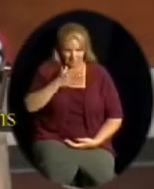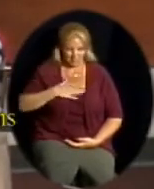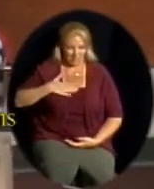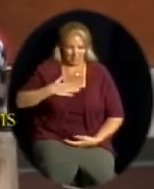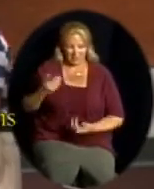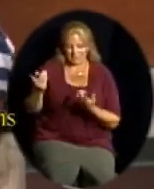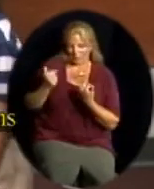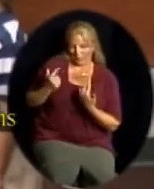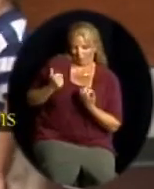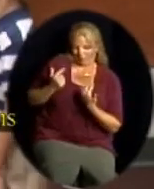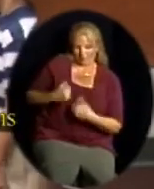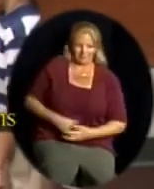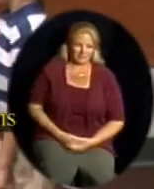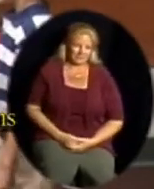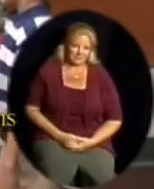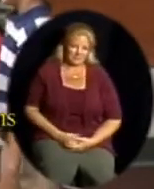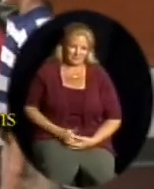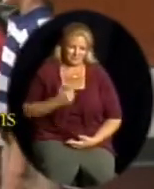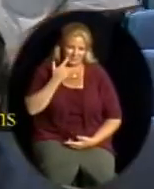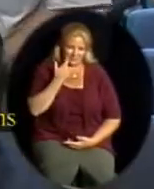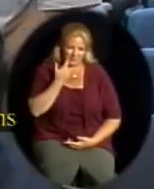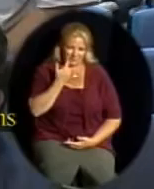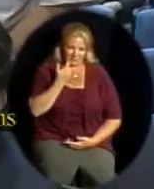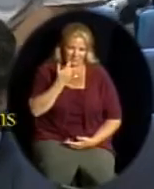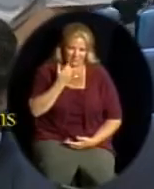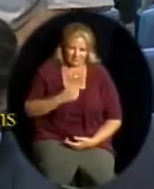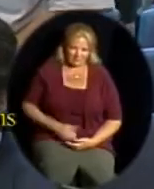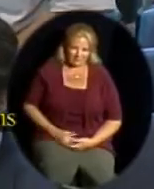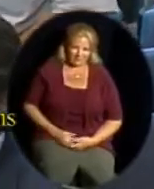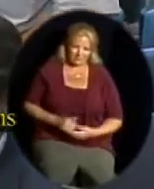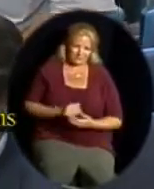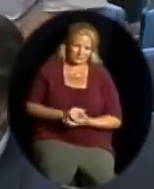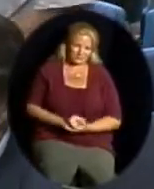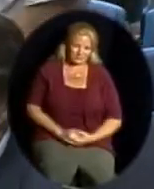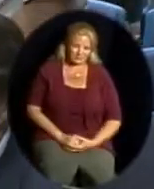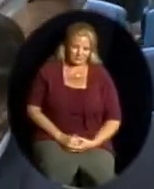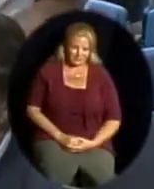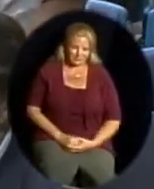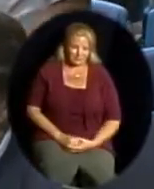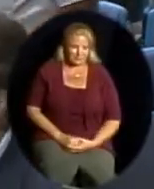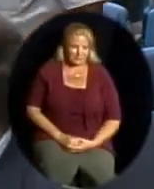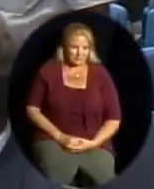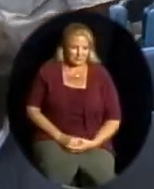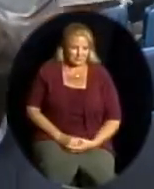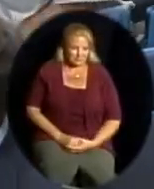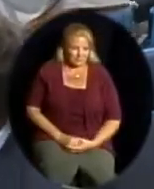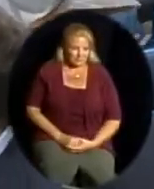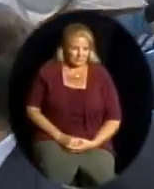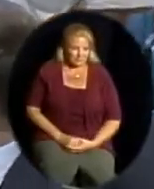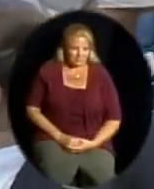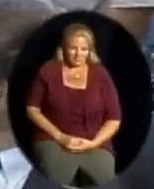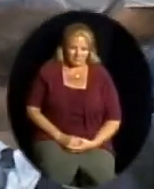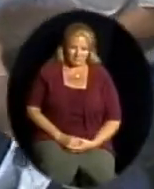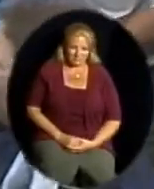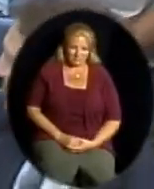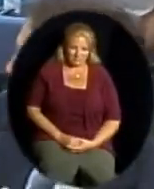And do you have a sister with you? No one can you come up too?